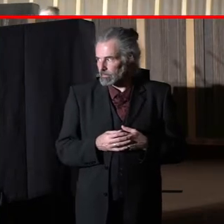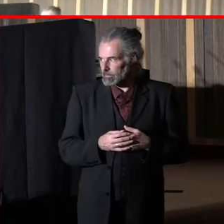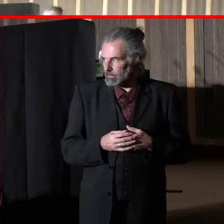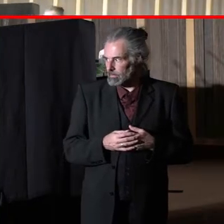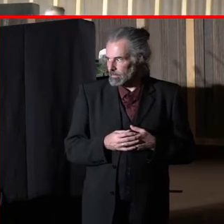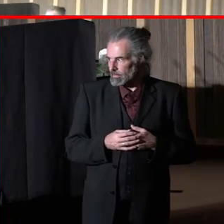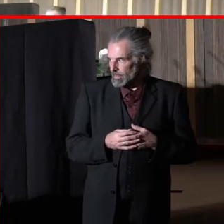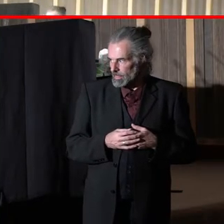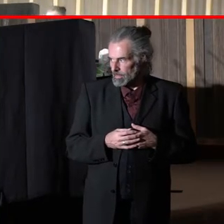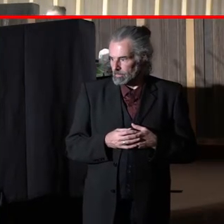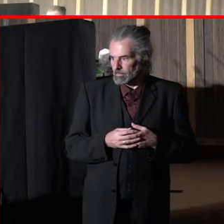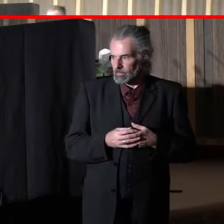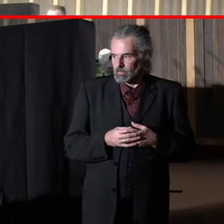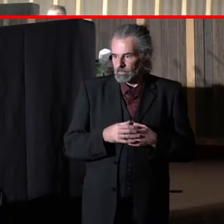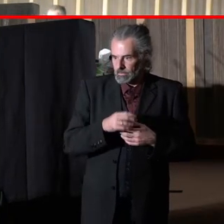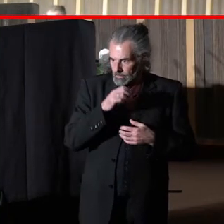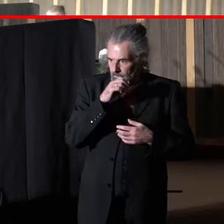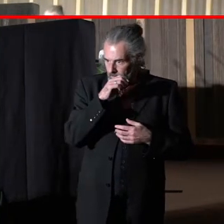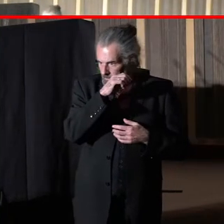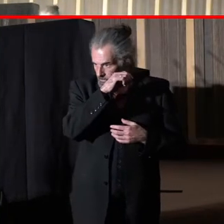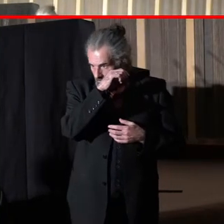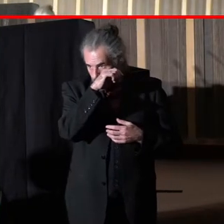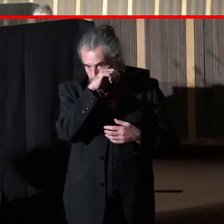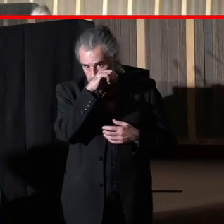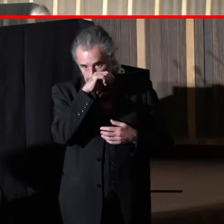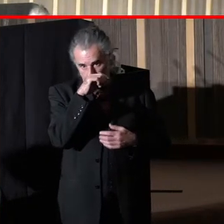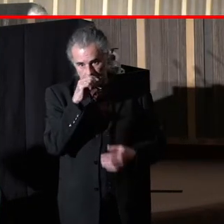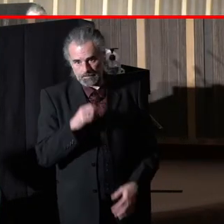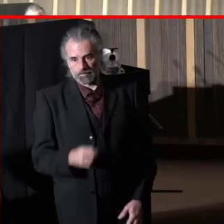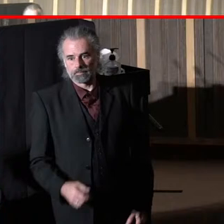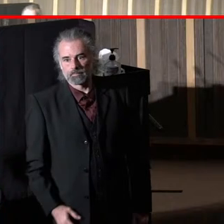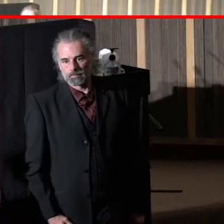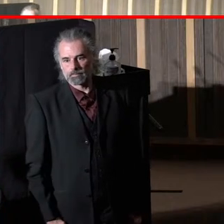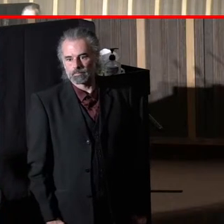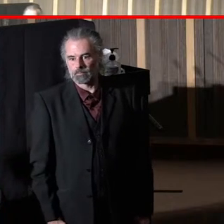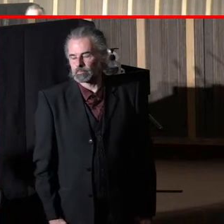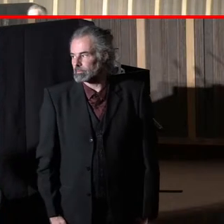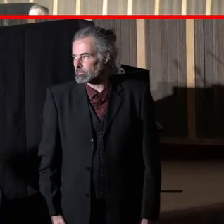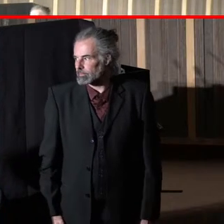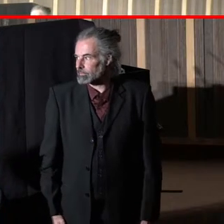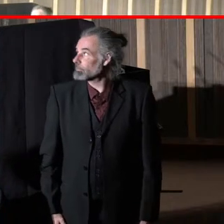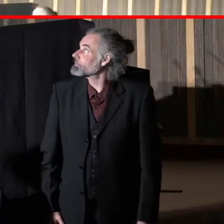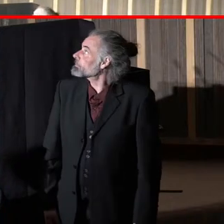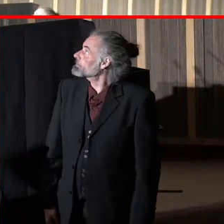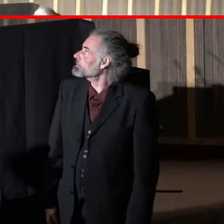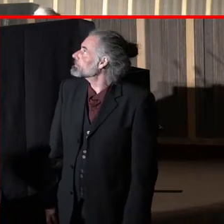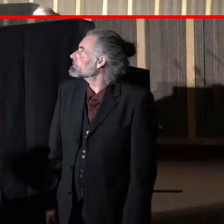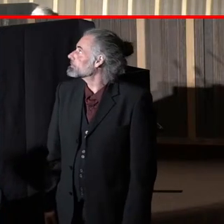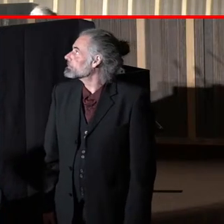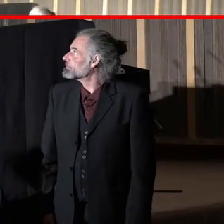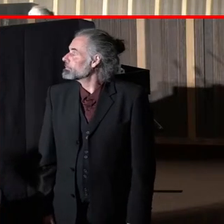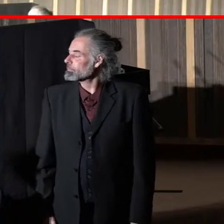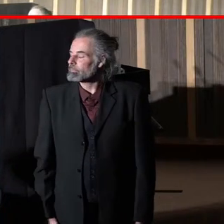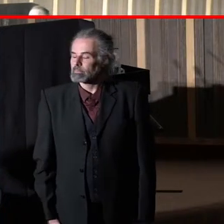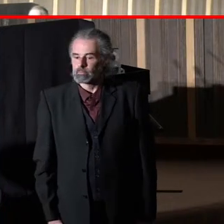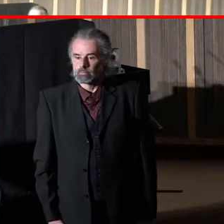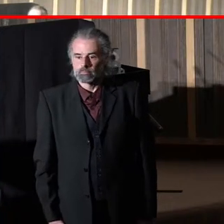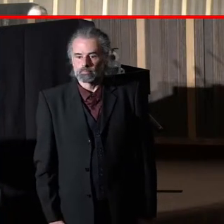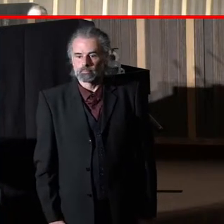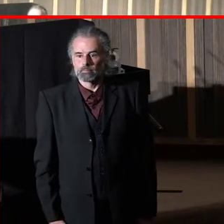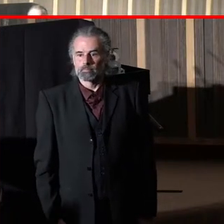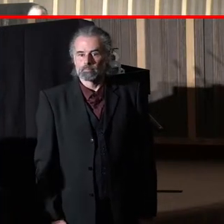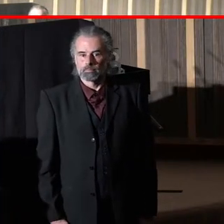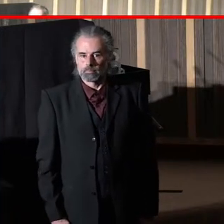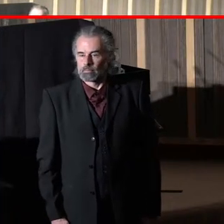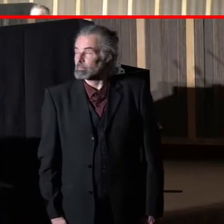few more minutes for questions. So I see one over here. There's one at the front as well. Cara. Cara, you're still